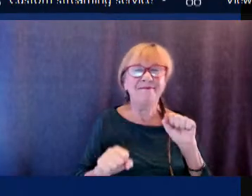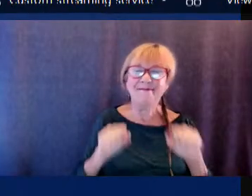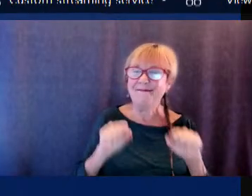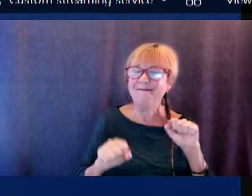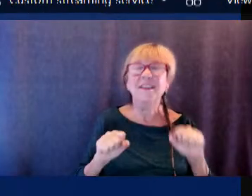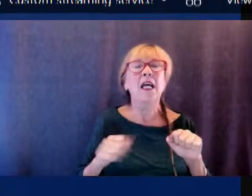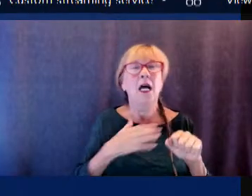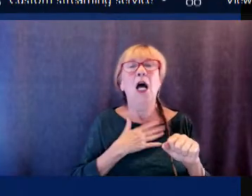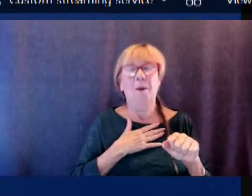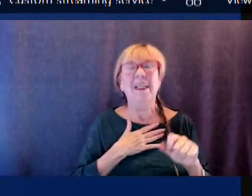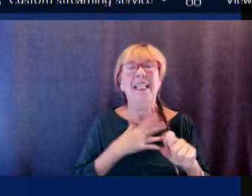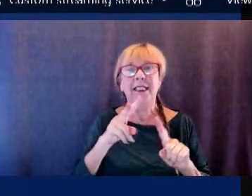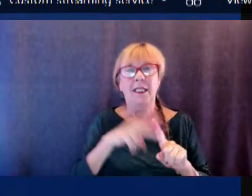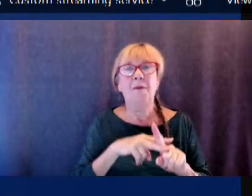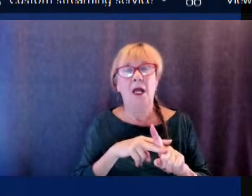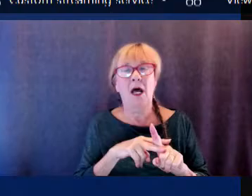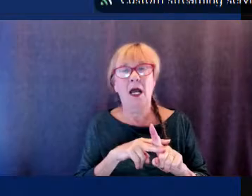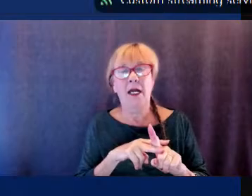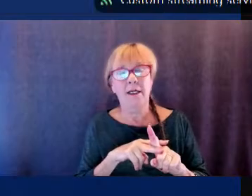into and actually apply, because